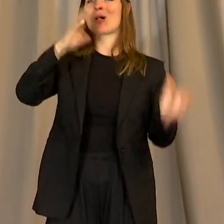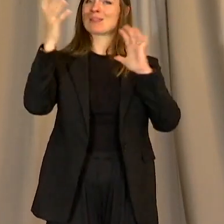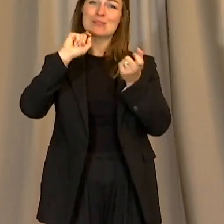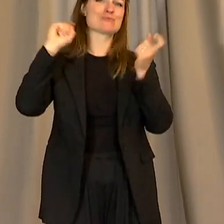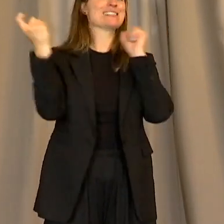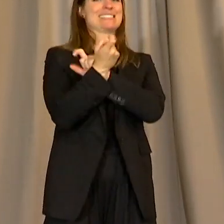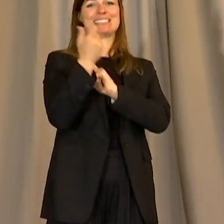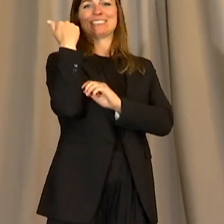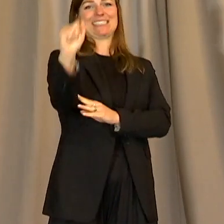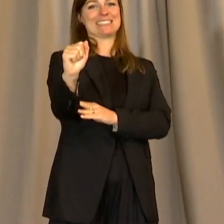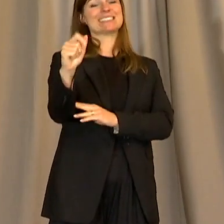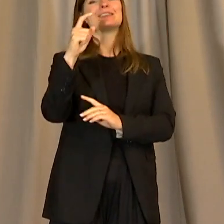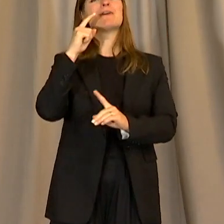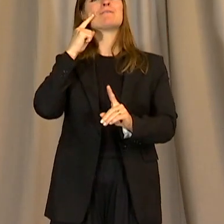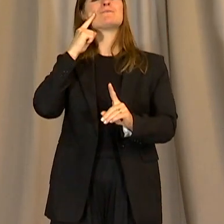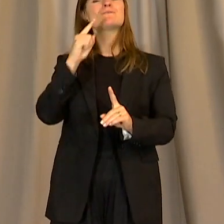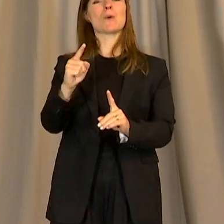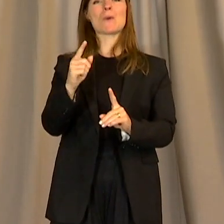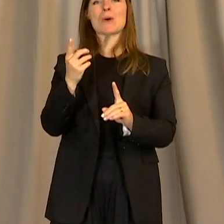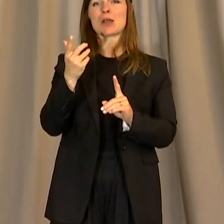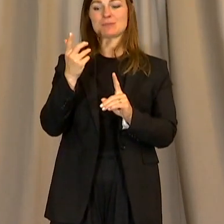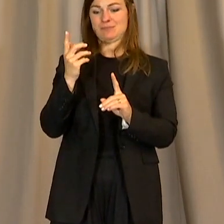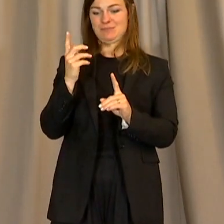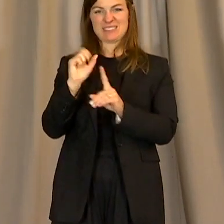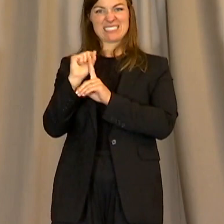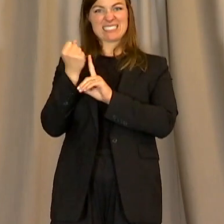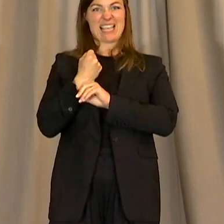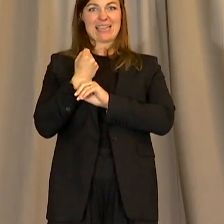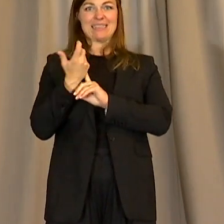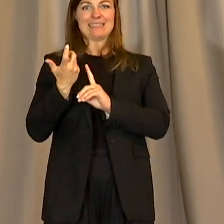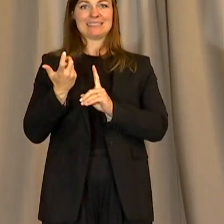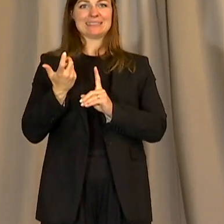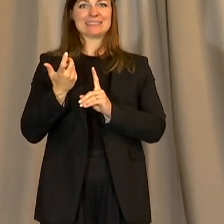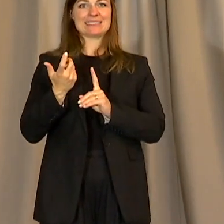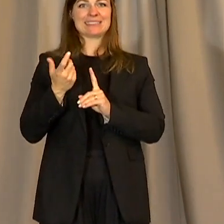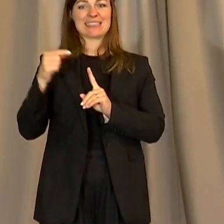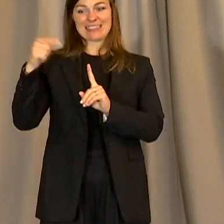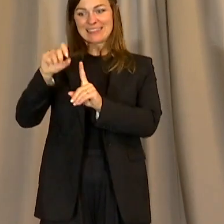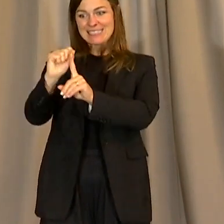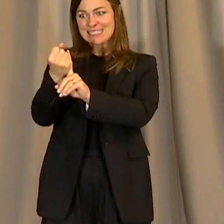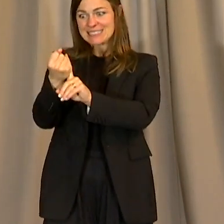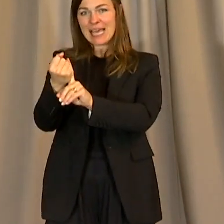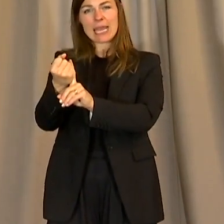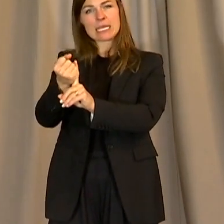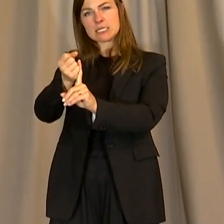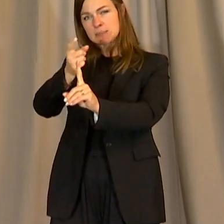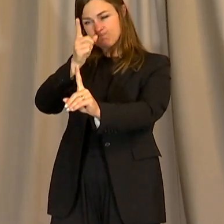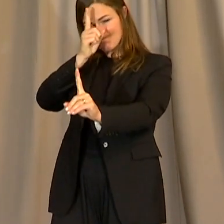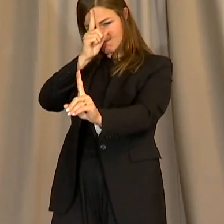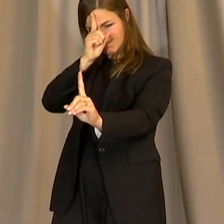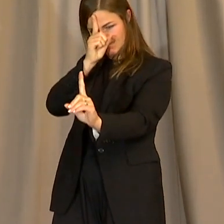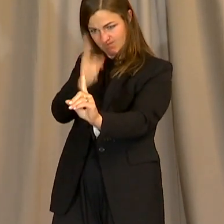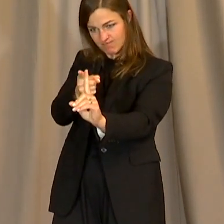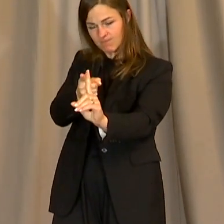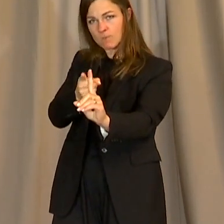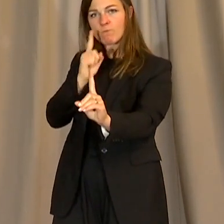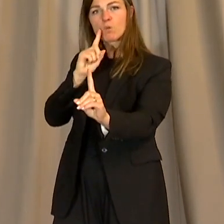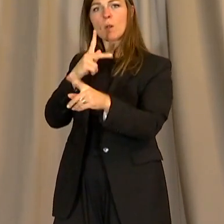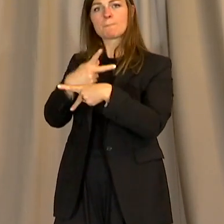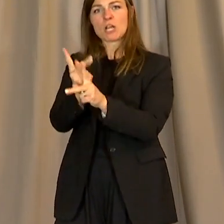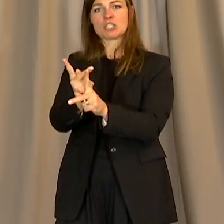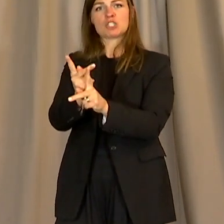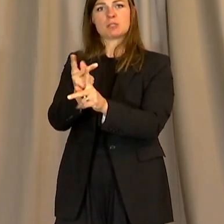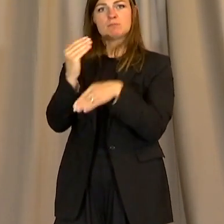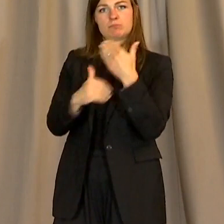I gotta keep my words together, of a society that is hell-bent on your production